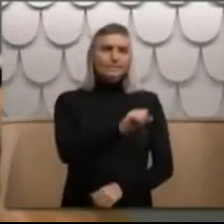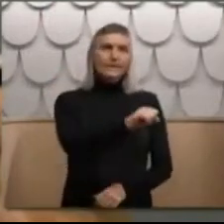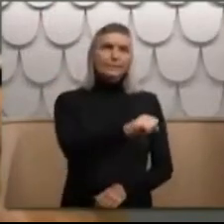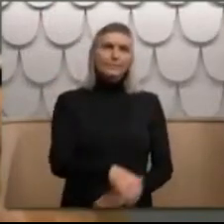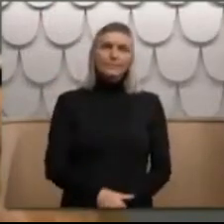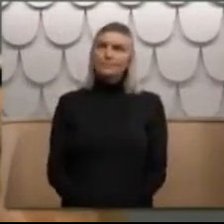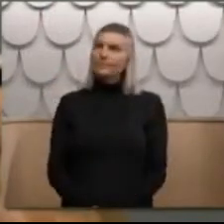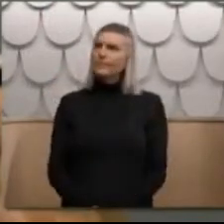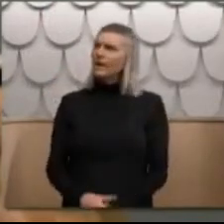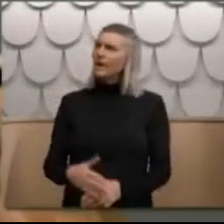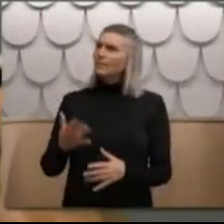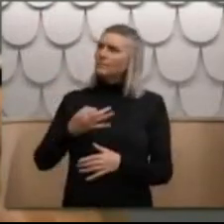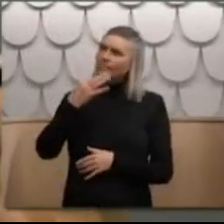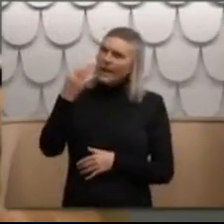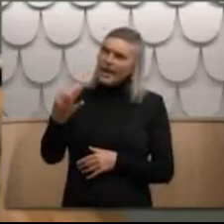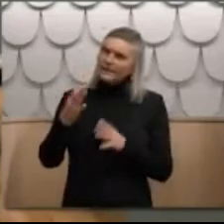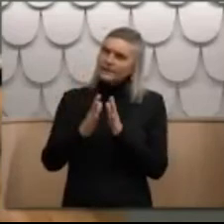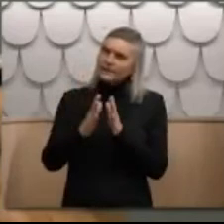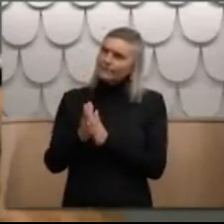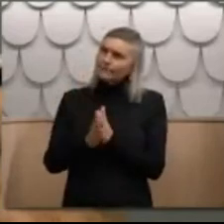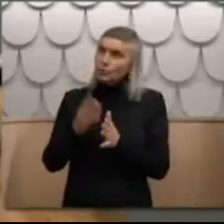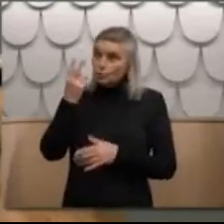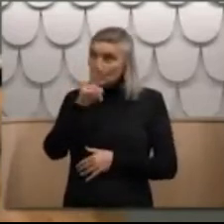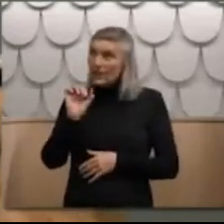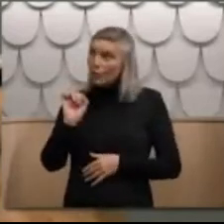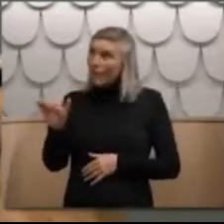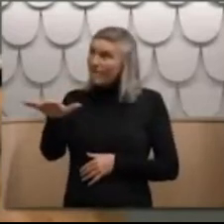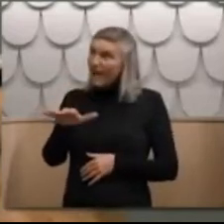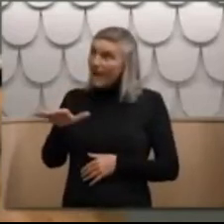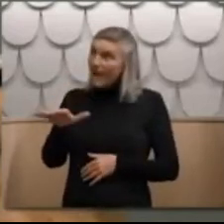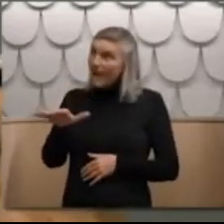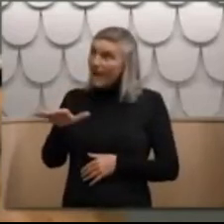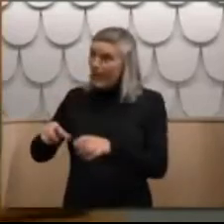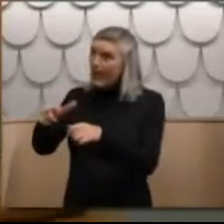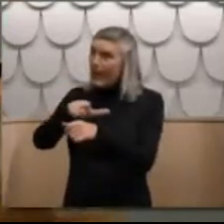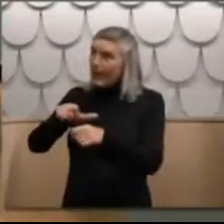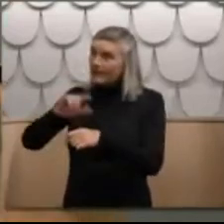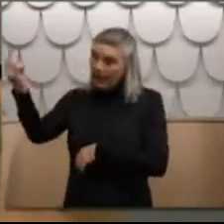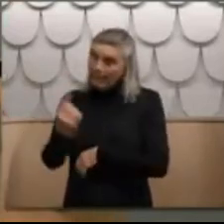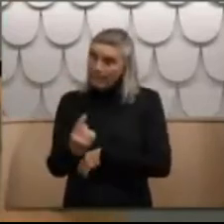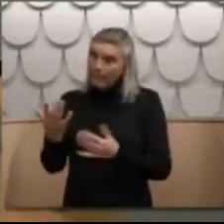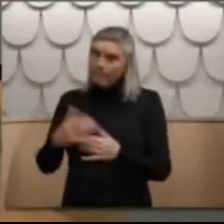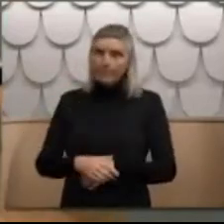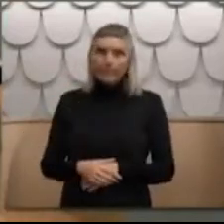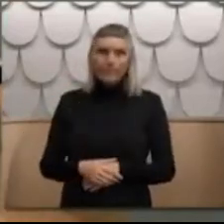Did you get to see any of your whānau while you were in Lake Alice? Only one.